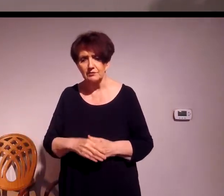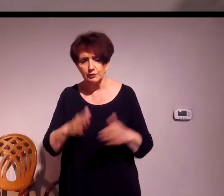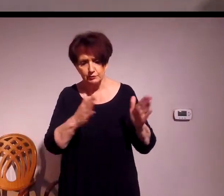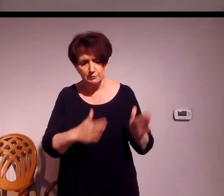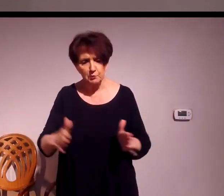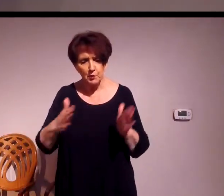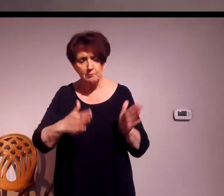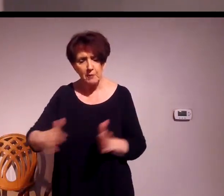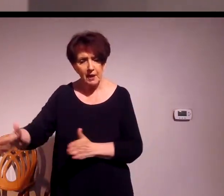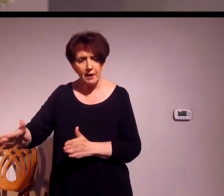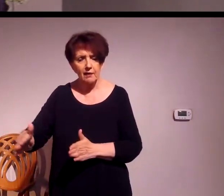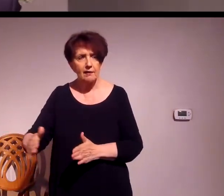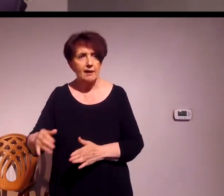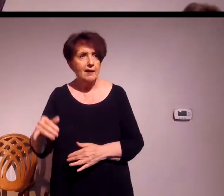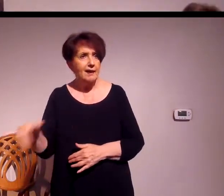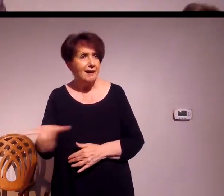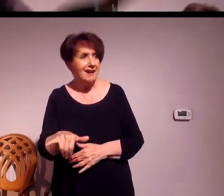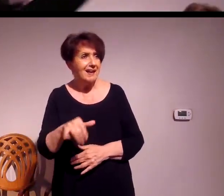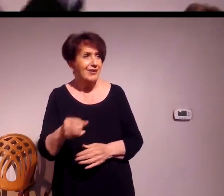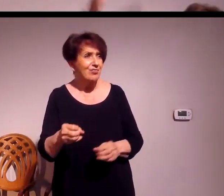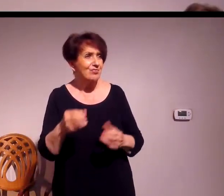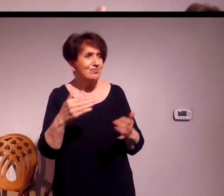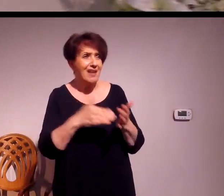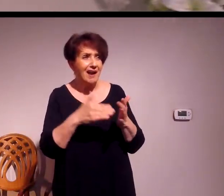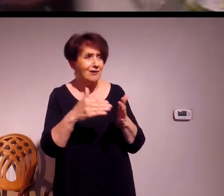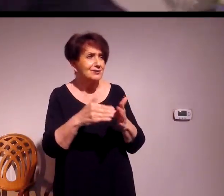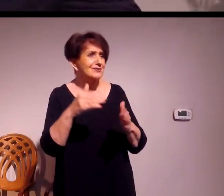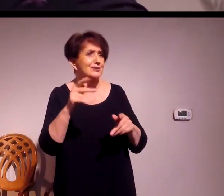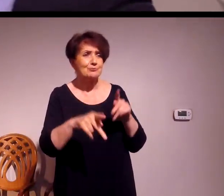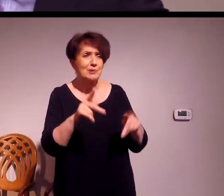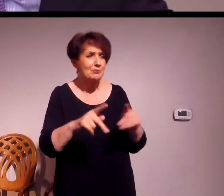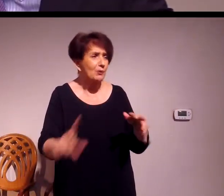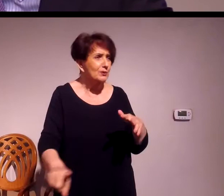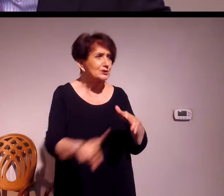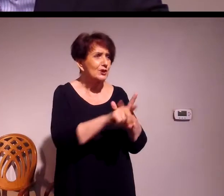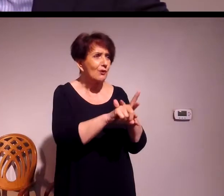like thousands of folks were going to show up, and it was just me.